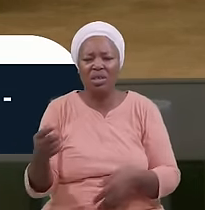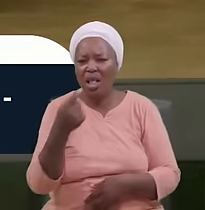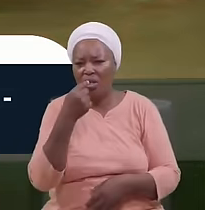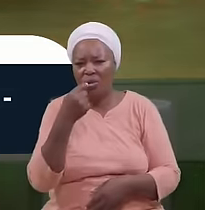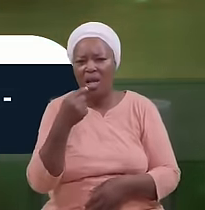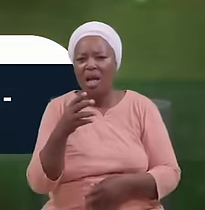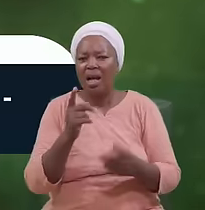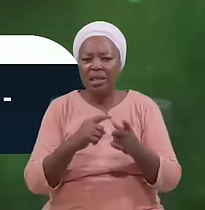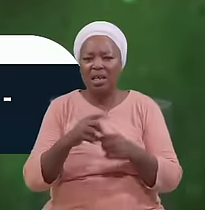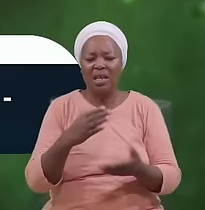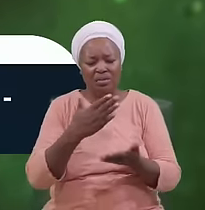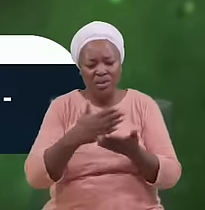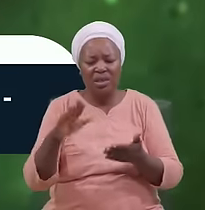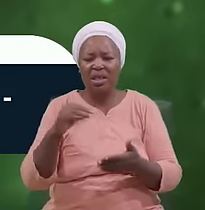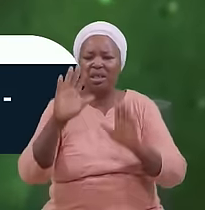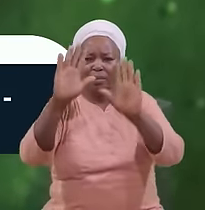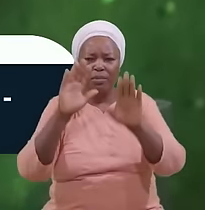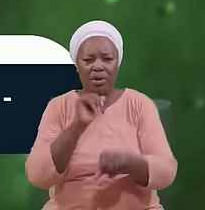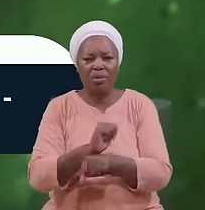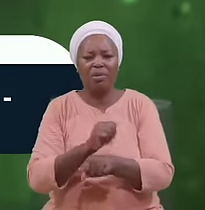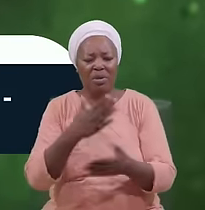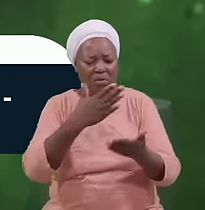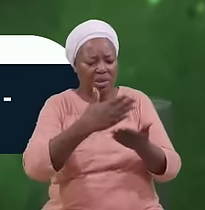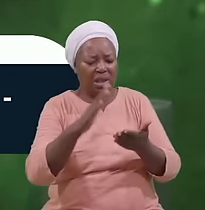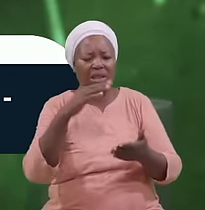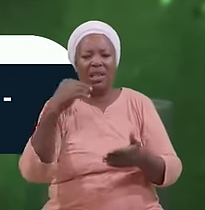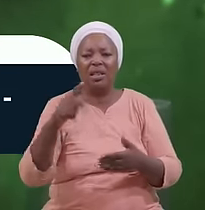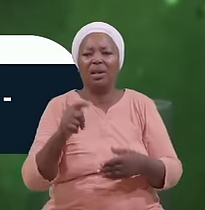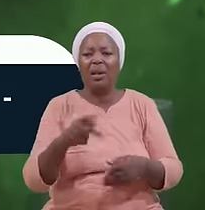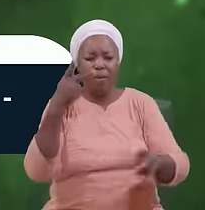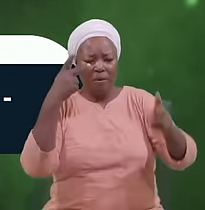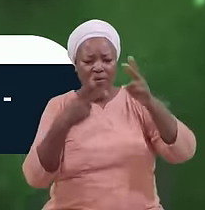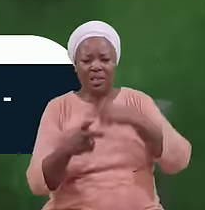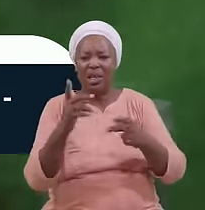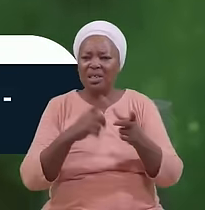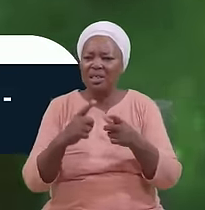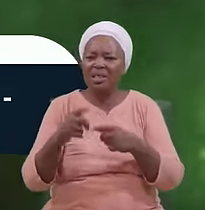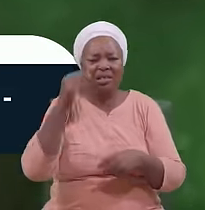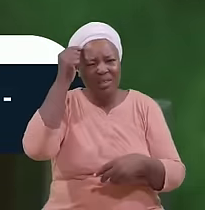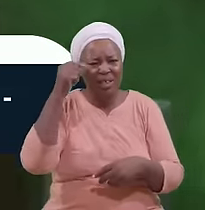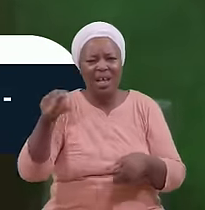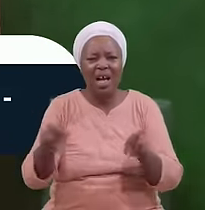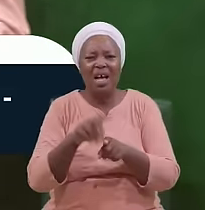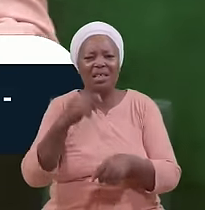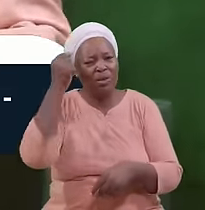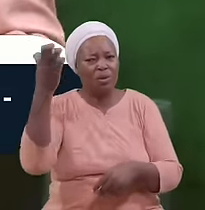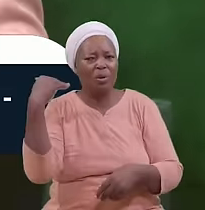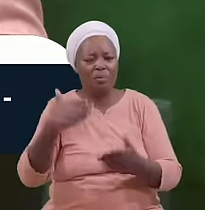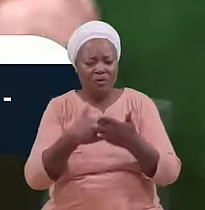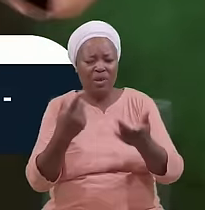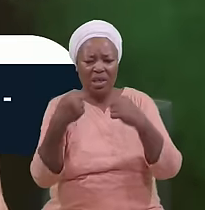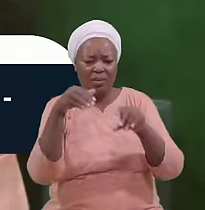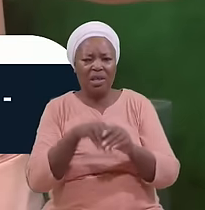he rejected the miracle. He rejected the prophecy. He was thinking like he thought before he came